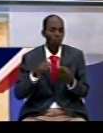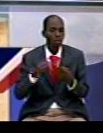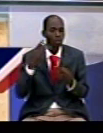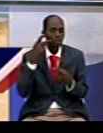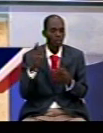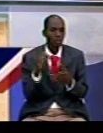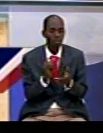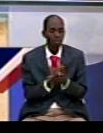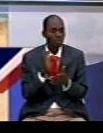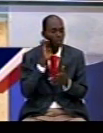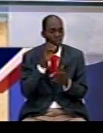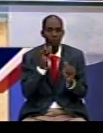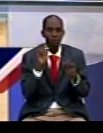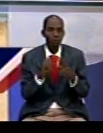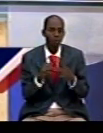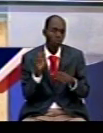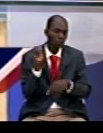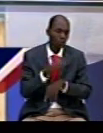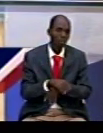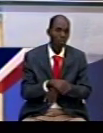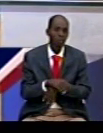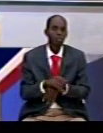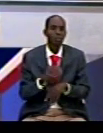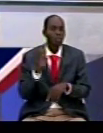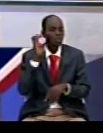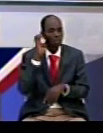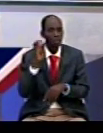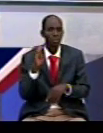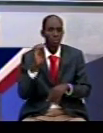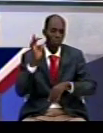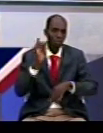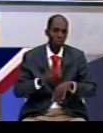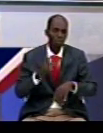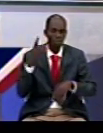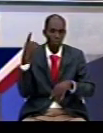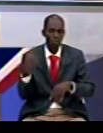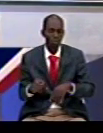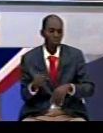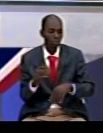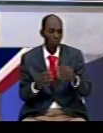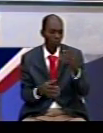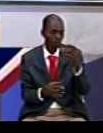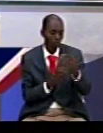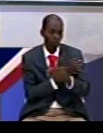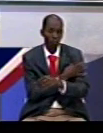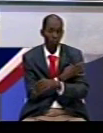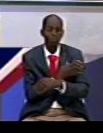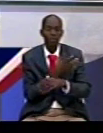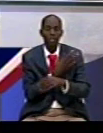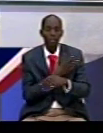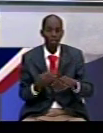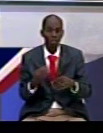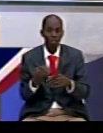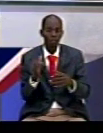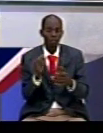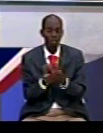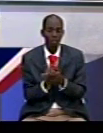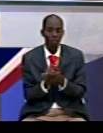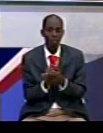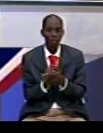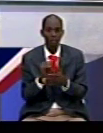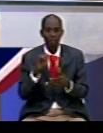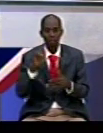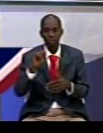angel, touched the hollow of his thigh. And the hollow of Jacob's thigh was out of